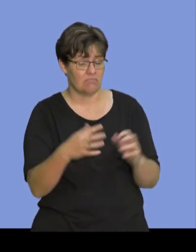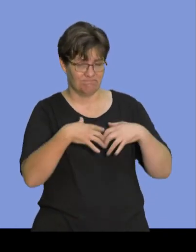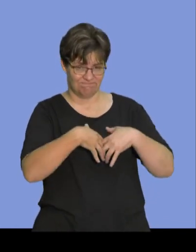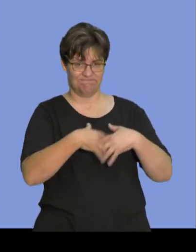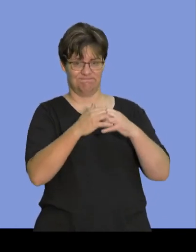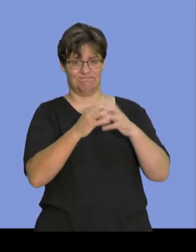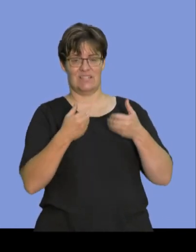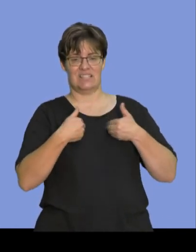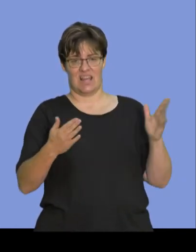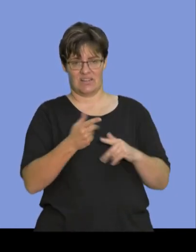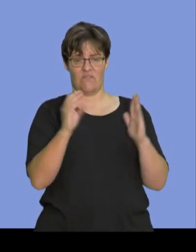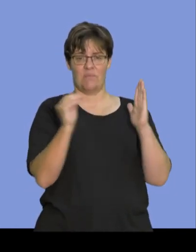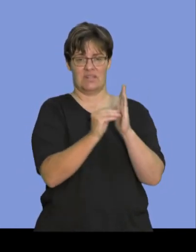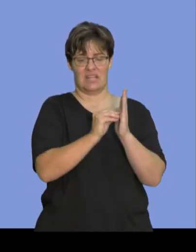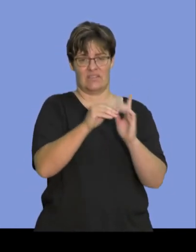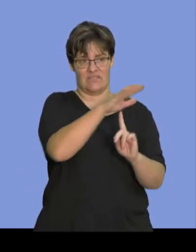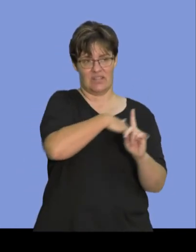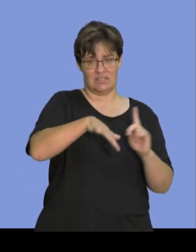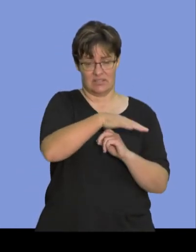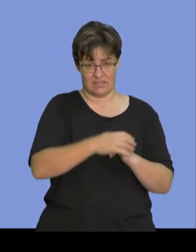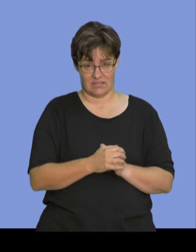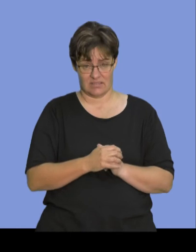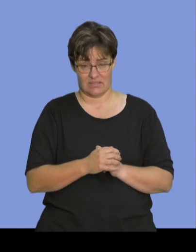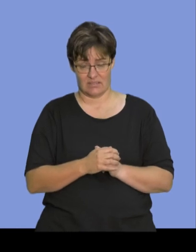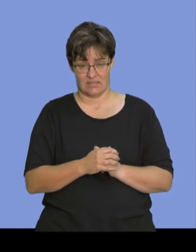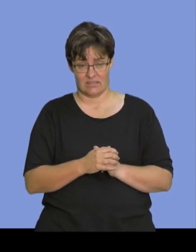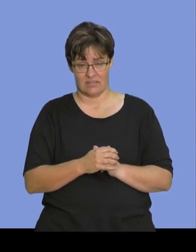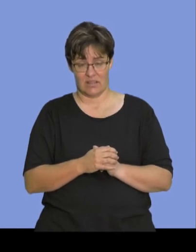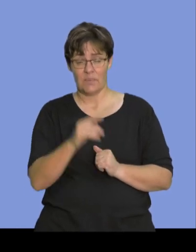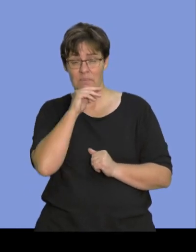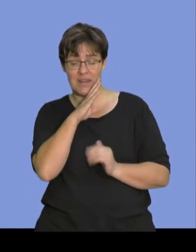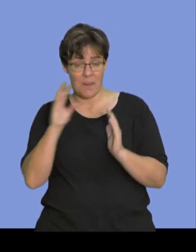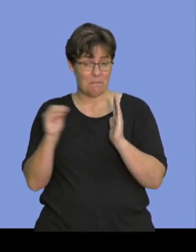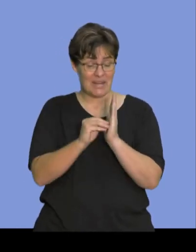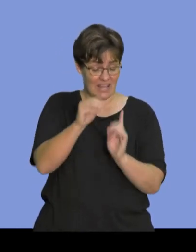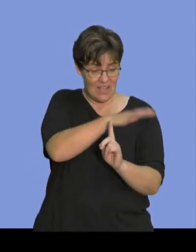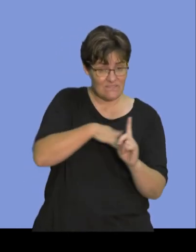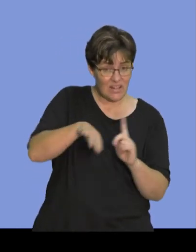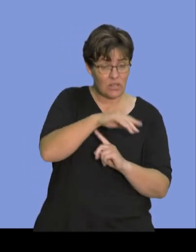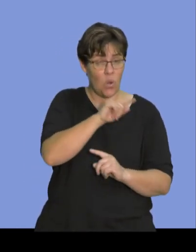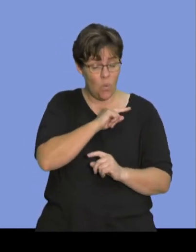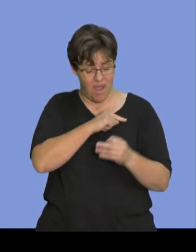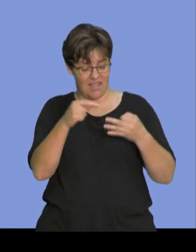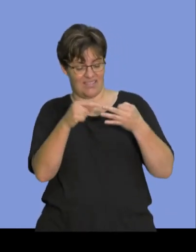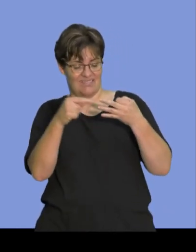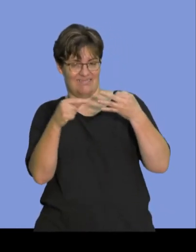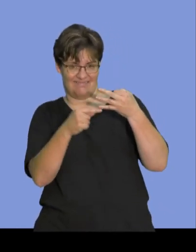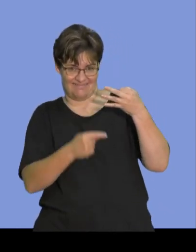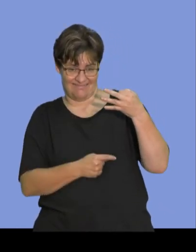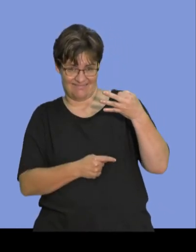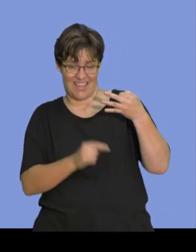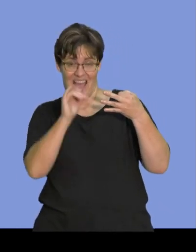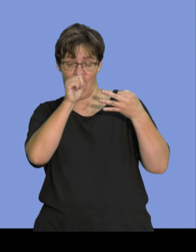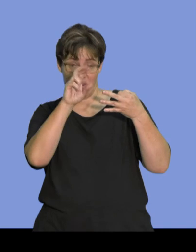on the origin of the magnetic field, meaning that the magnetic fields are a result of the